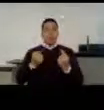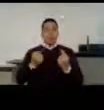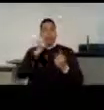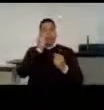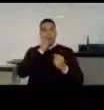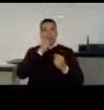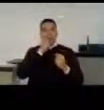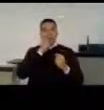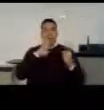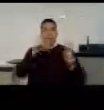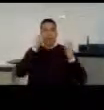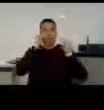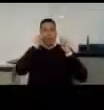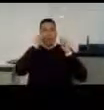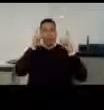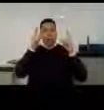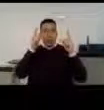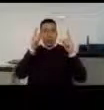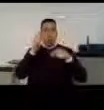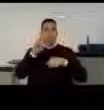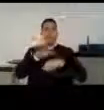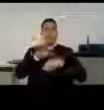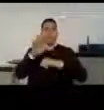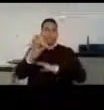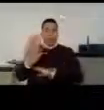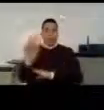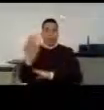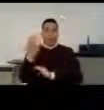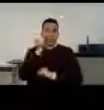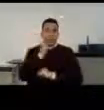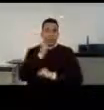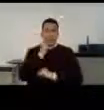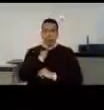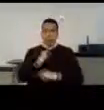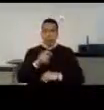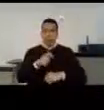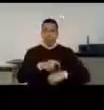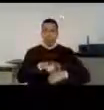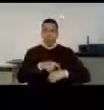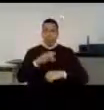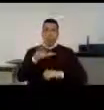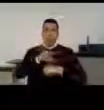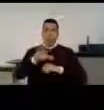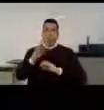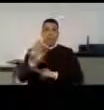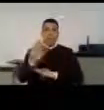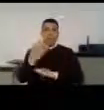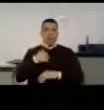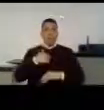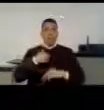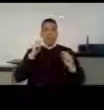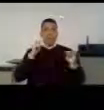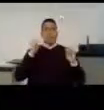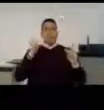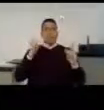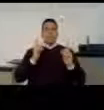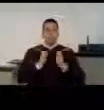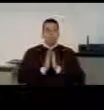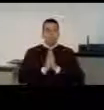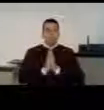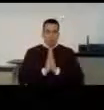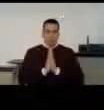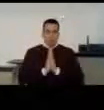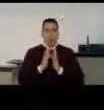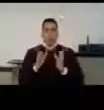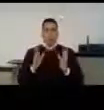up every day. Literally, I wake up every day at 5 a.m., and I use that time to relax. I use that